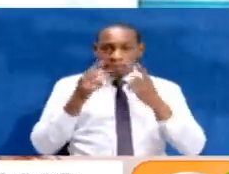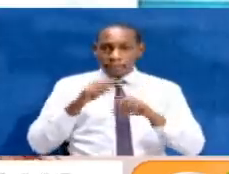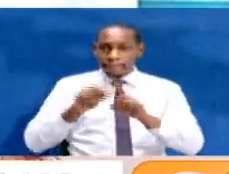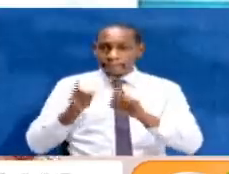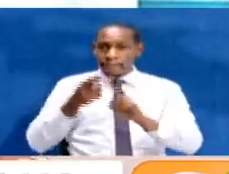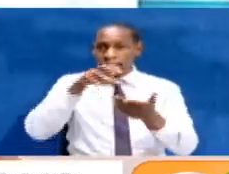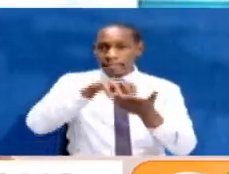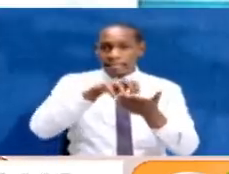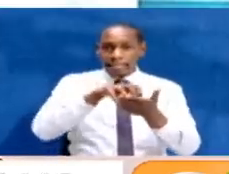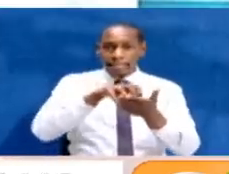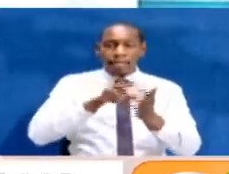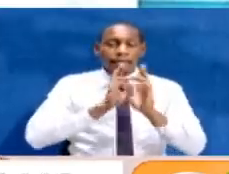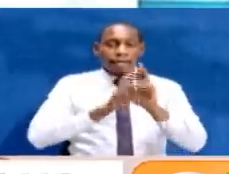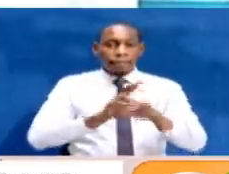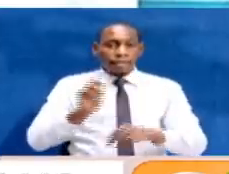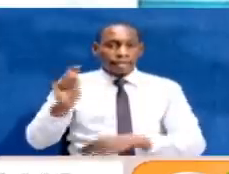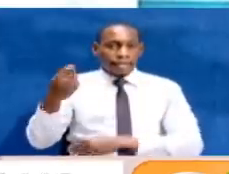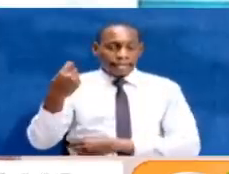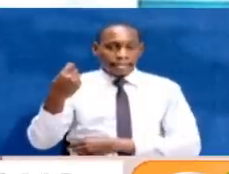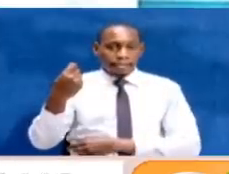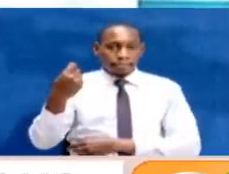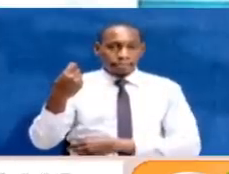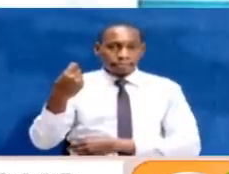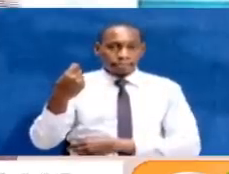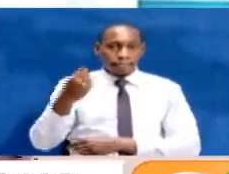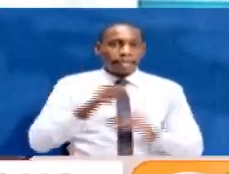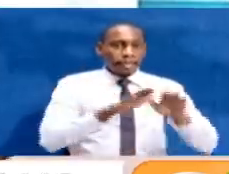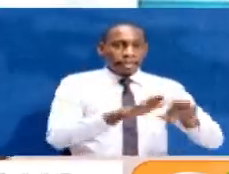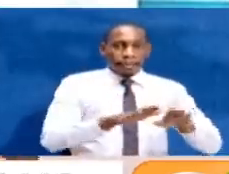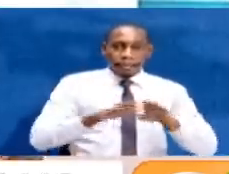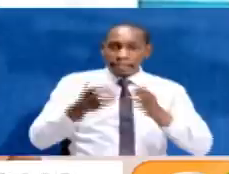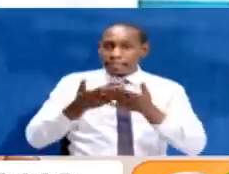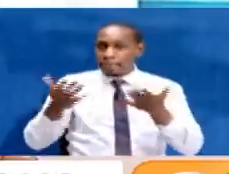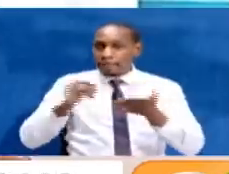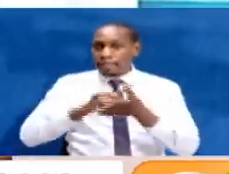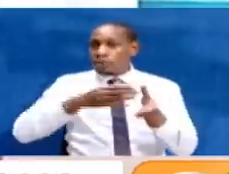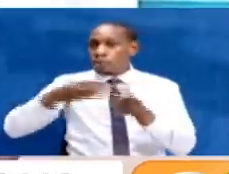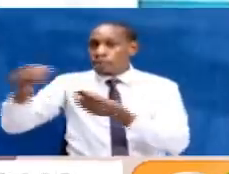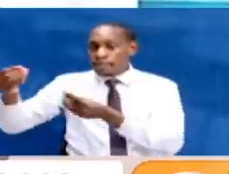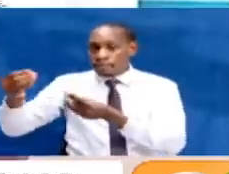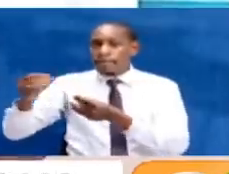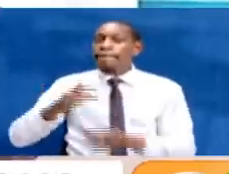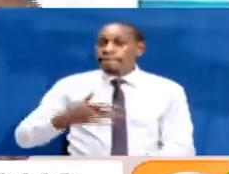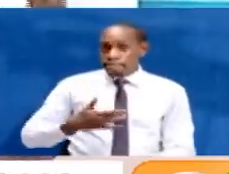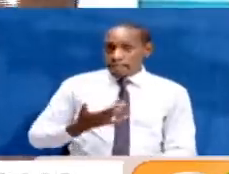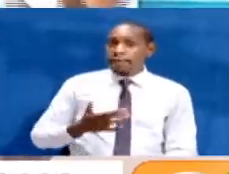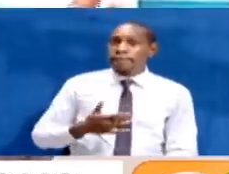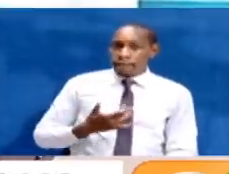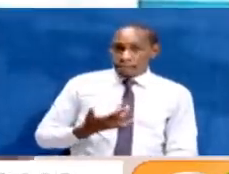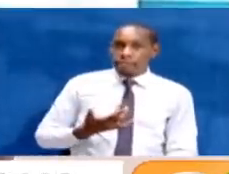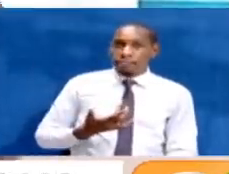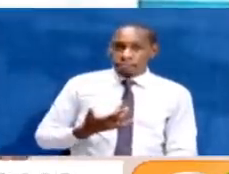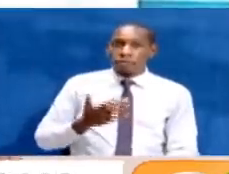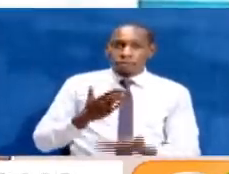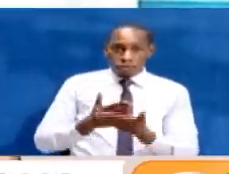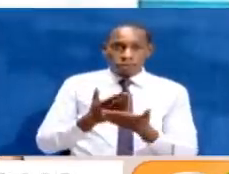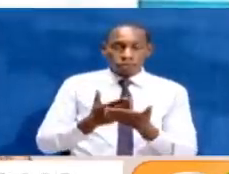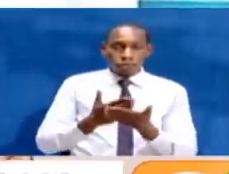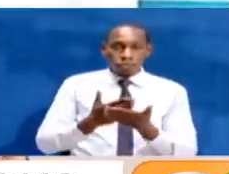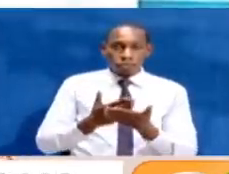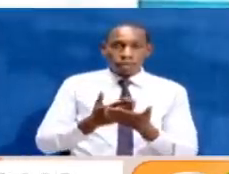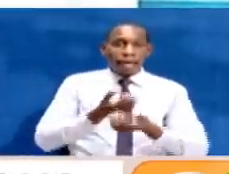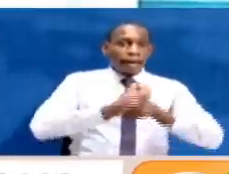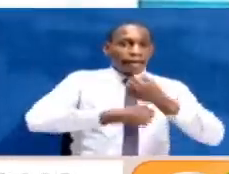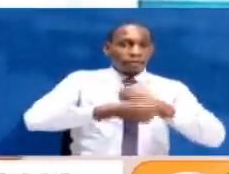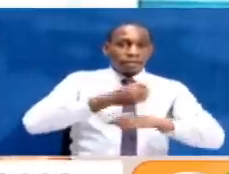case was noted in Kenya, and then there were all these campaigns. I mean, everywhere you went, you felt that there was something in the air, there was something